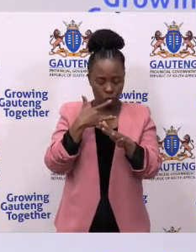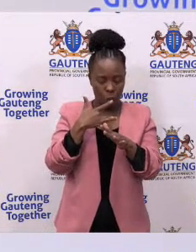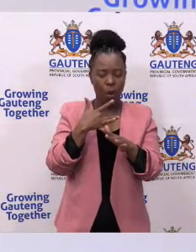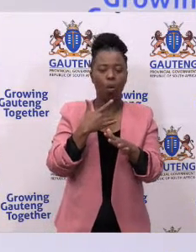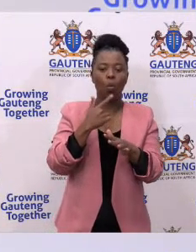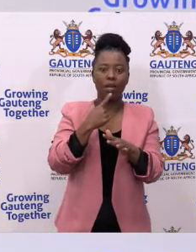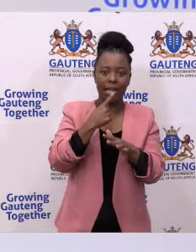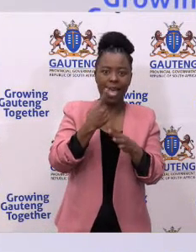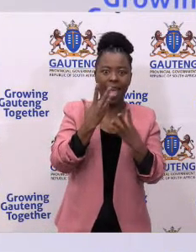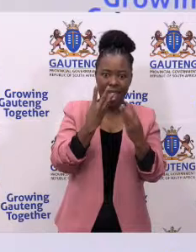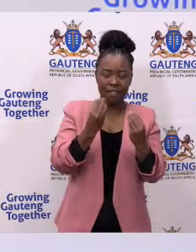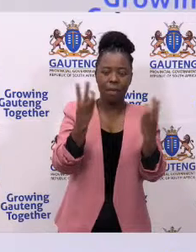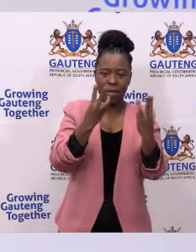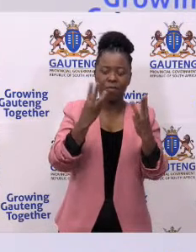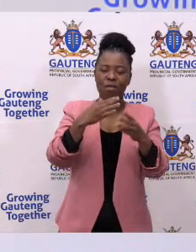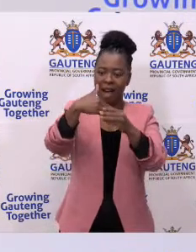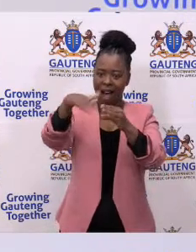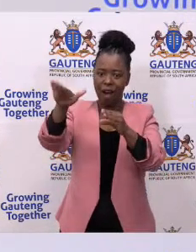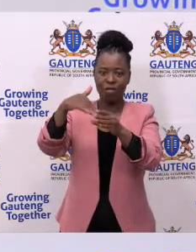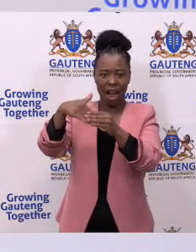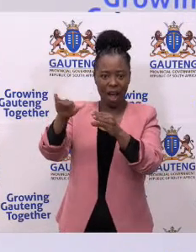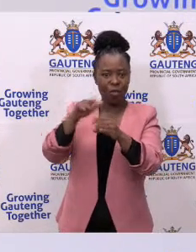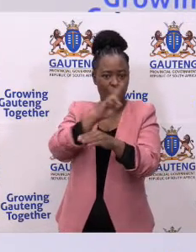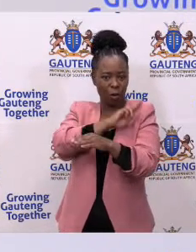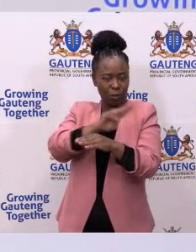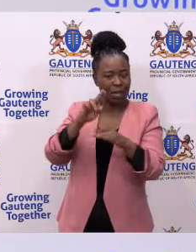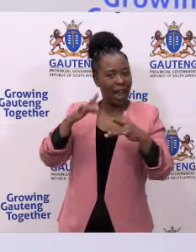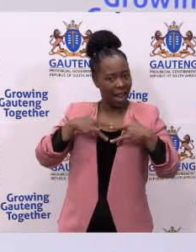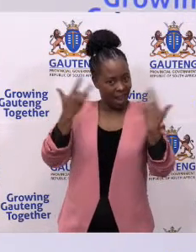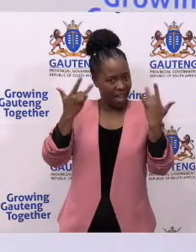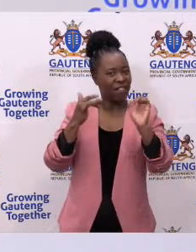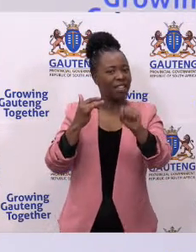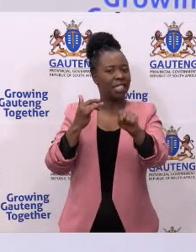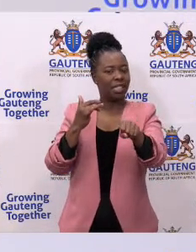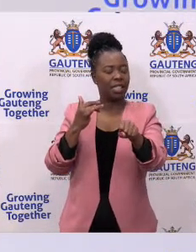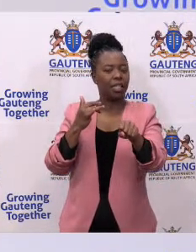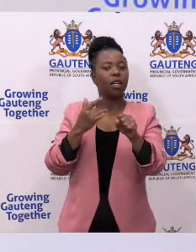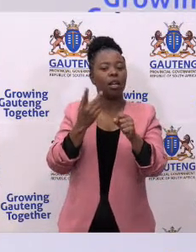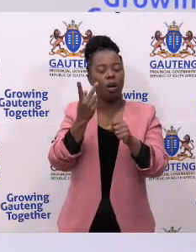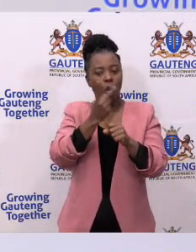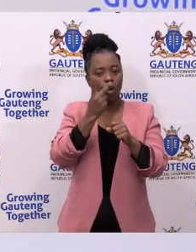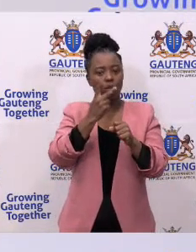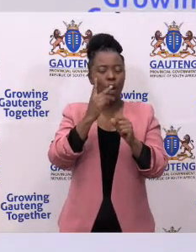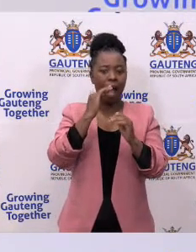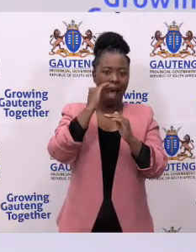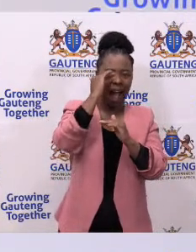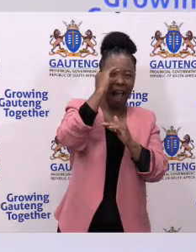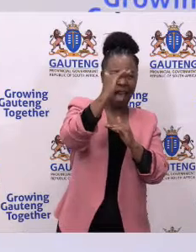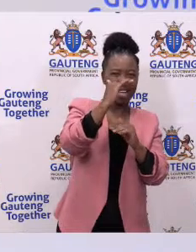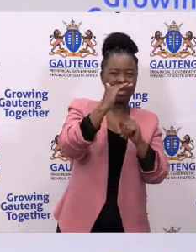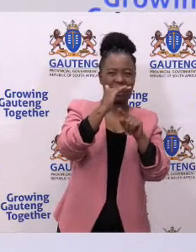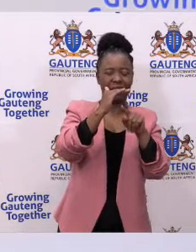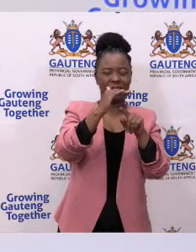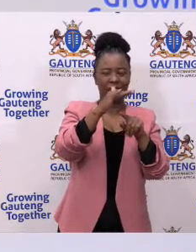have discharges. People do leave our hospitals alive. Even those who are in the highest group of